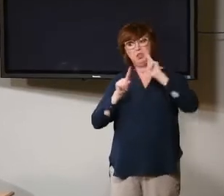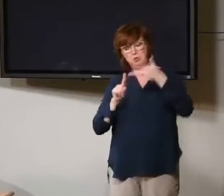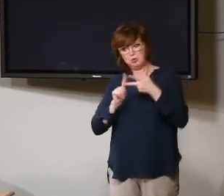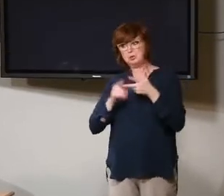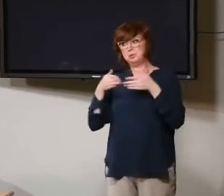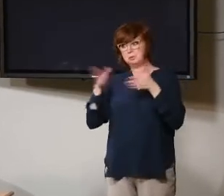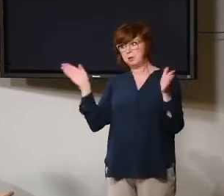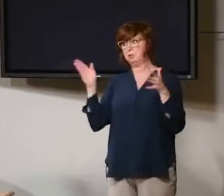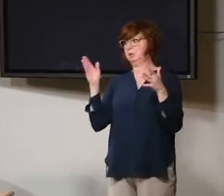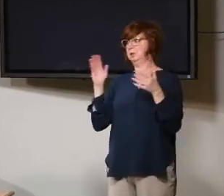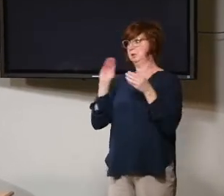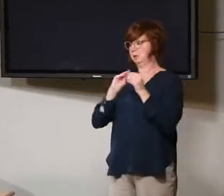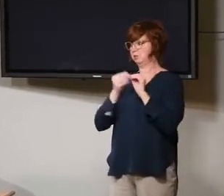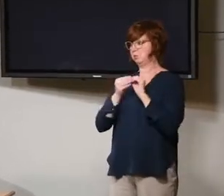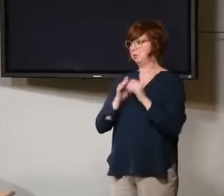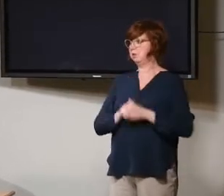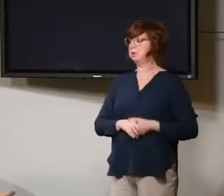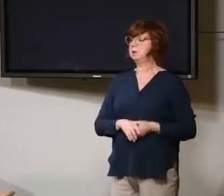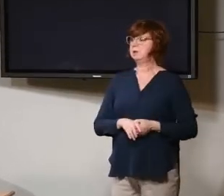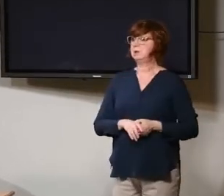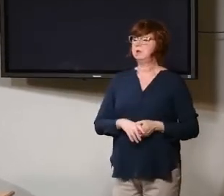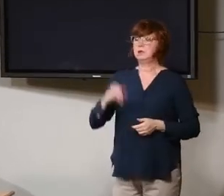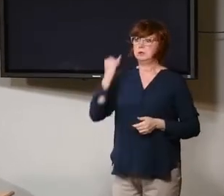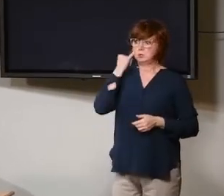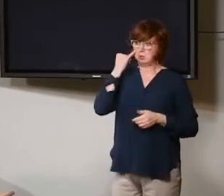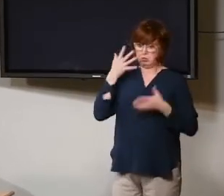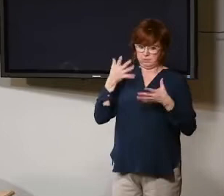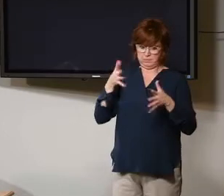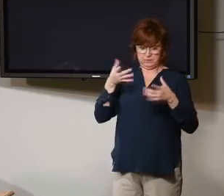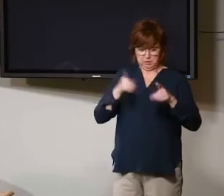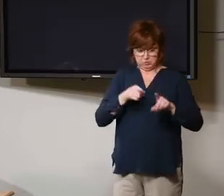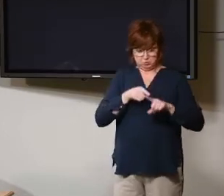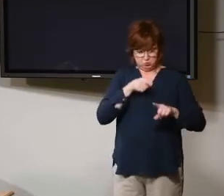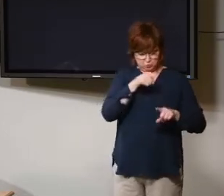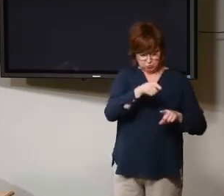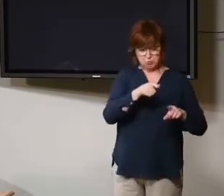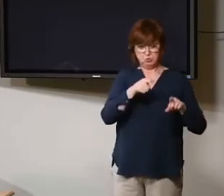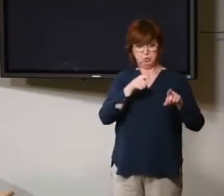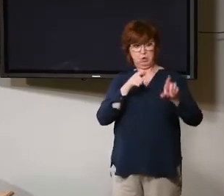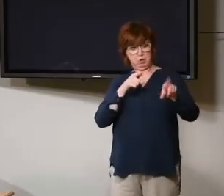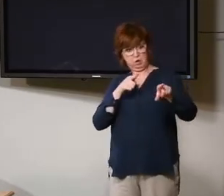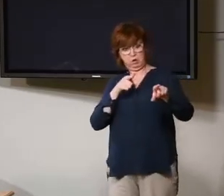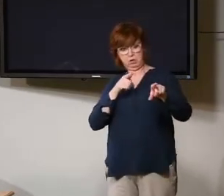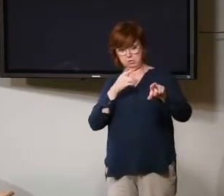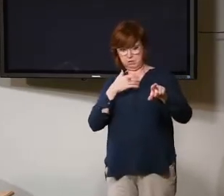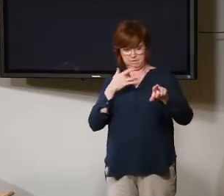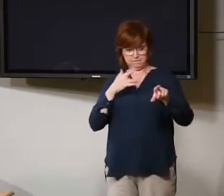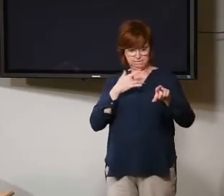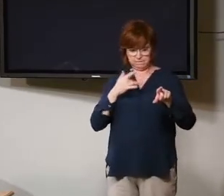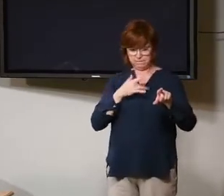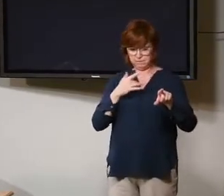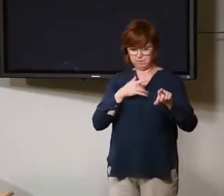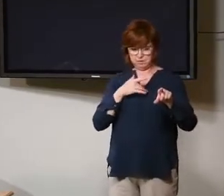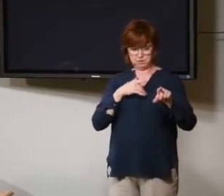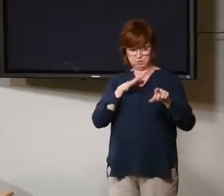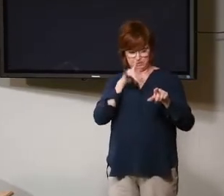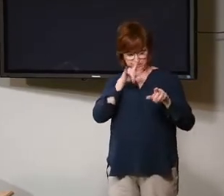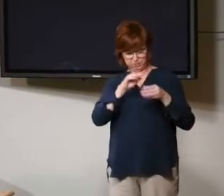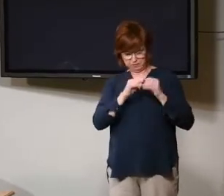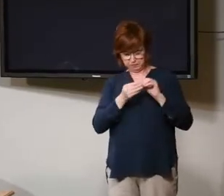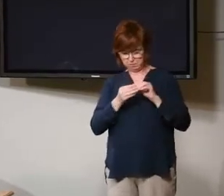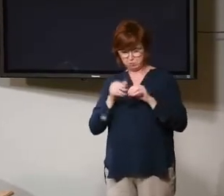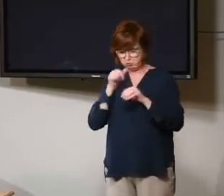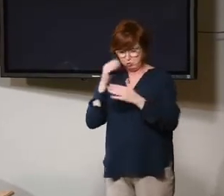that you've been on a health that has not yet, or a flight, pardon me, that has not yet been put up as being one of the flights with